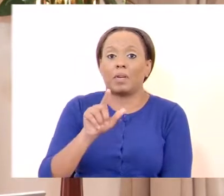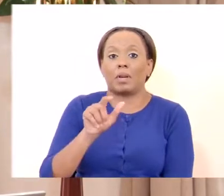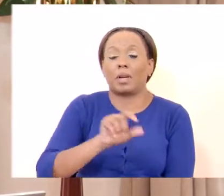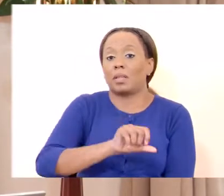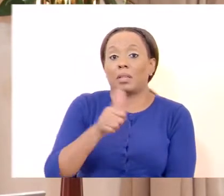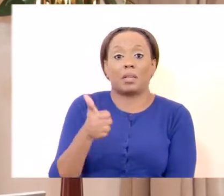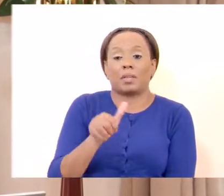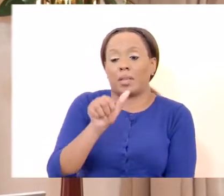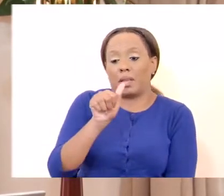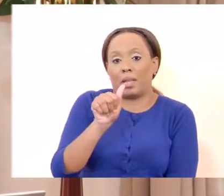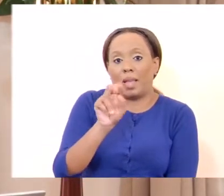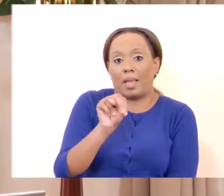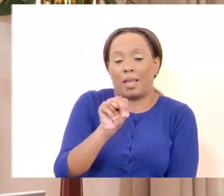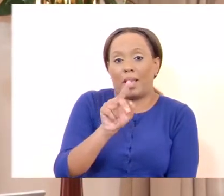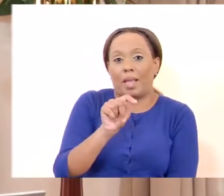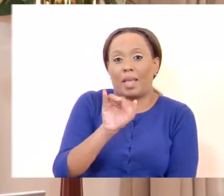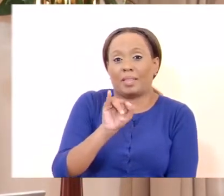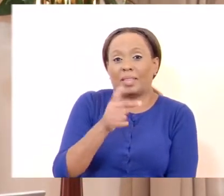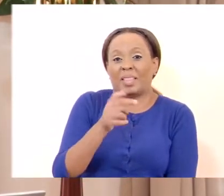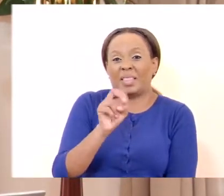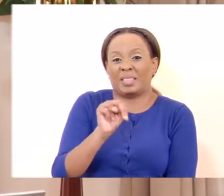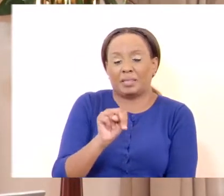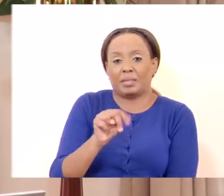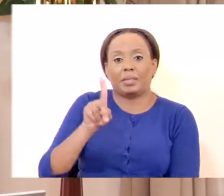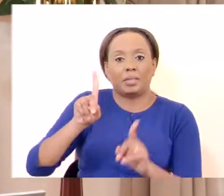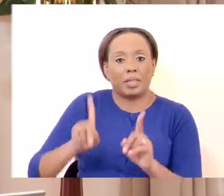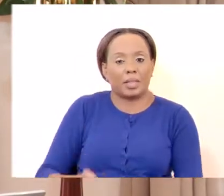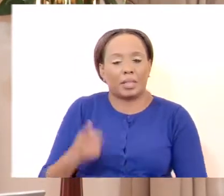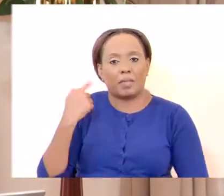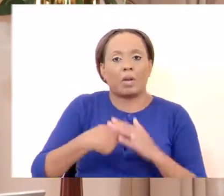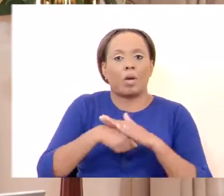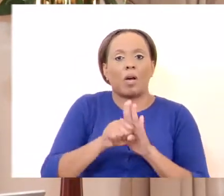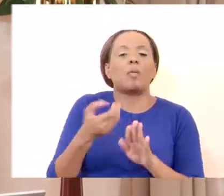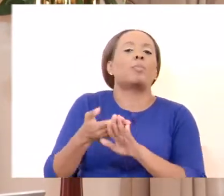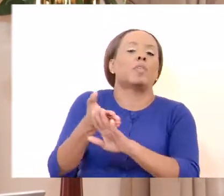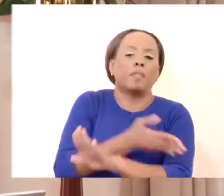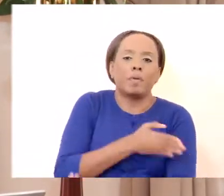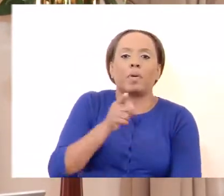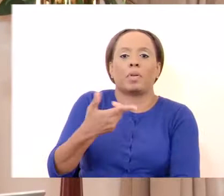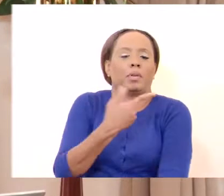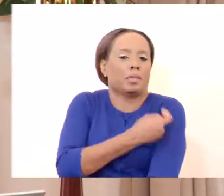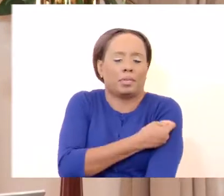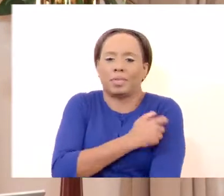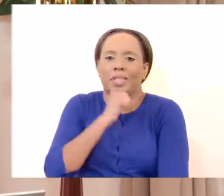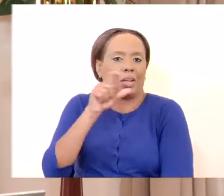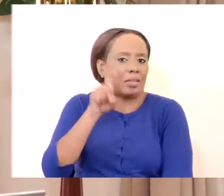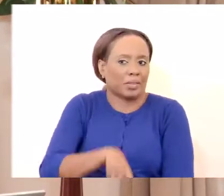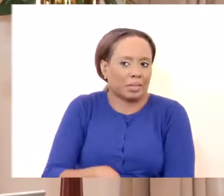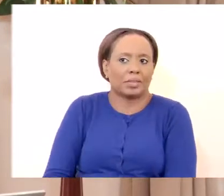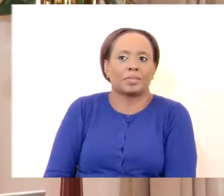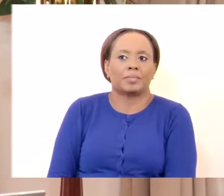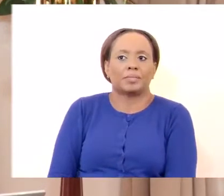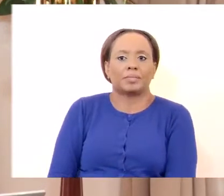antigen test, ahead for COVID, ahead of receiving the COVID vaccine.